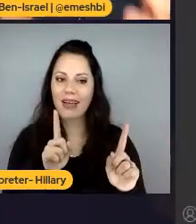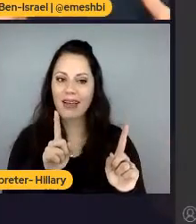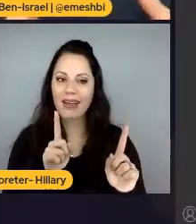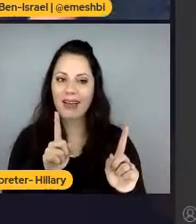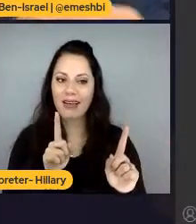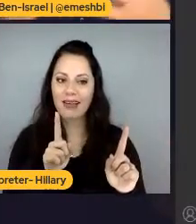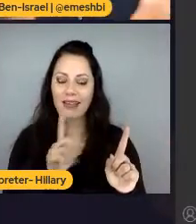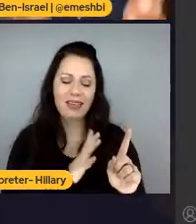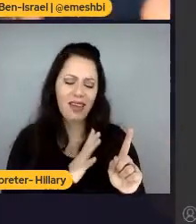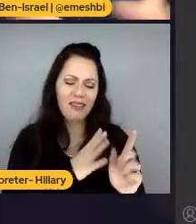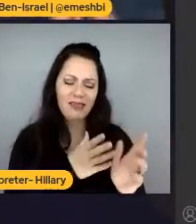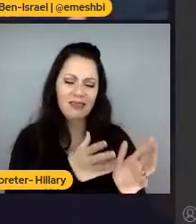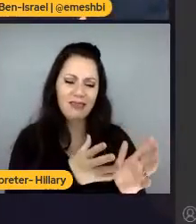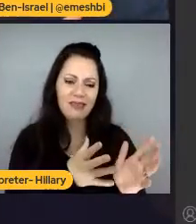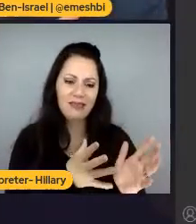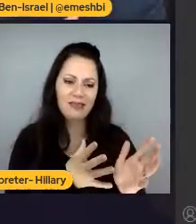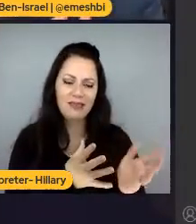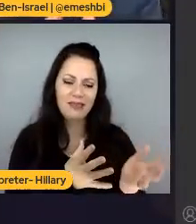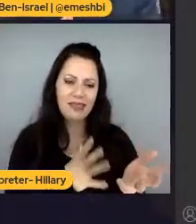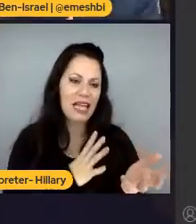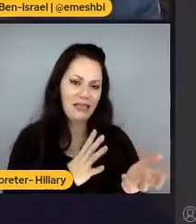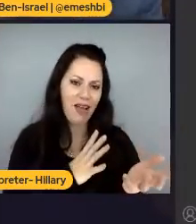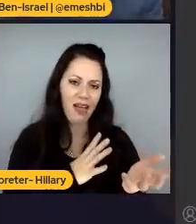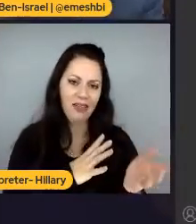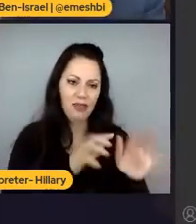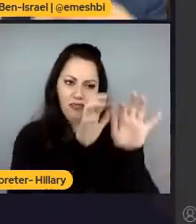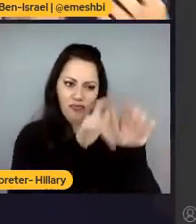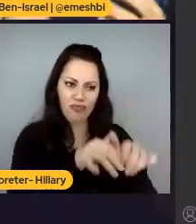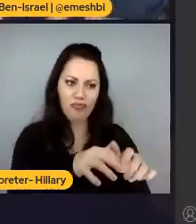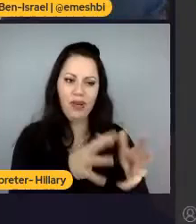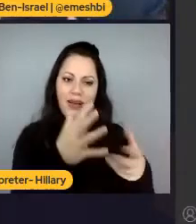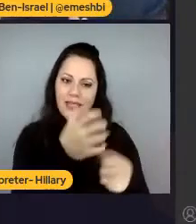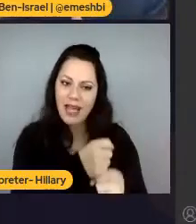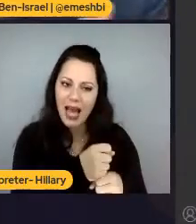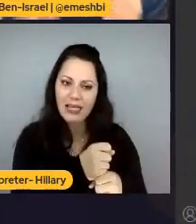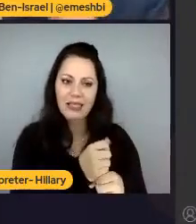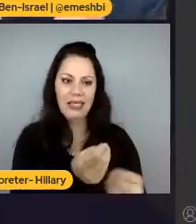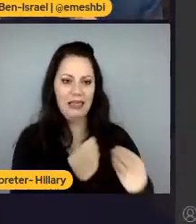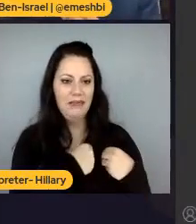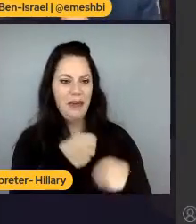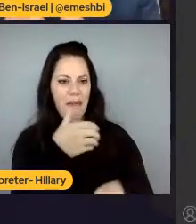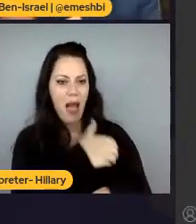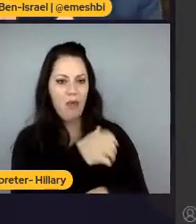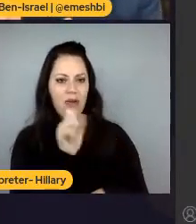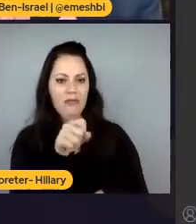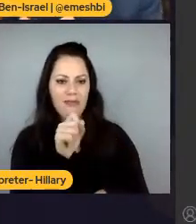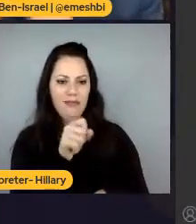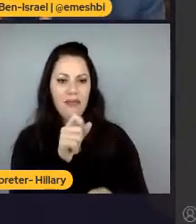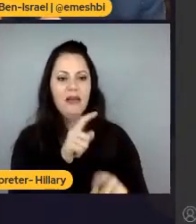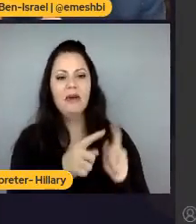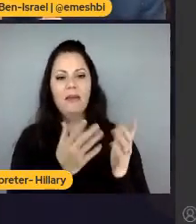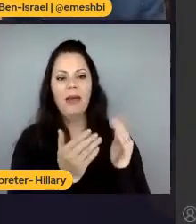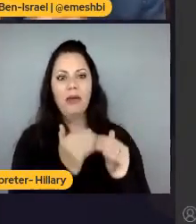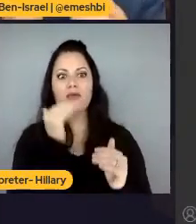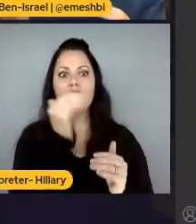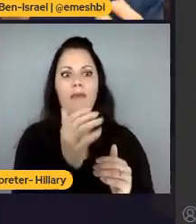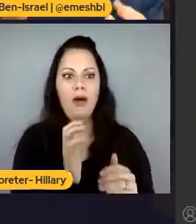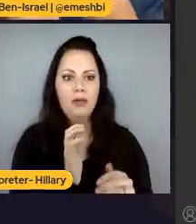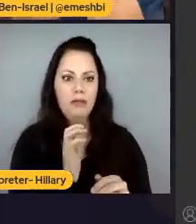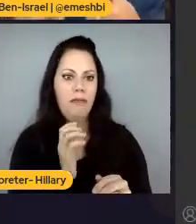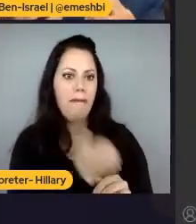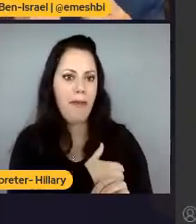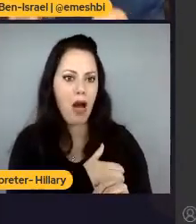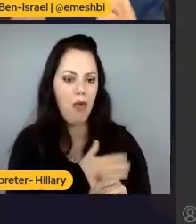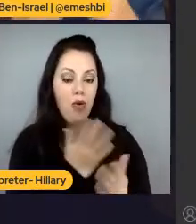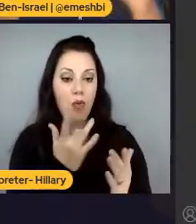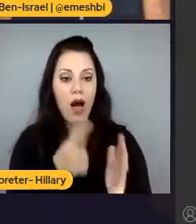and that's okay. It's actually a really concise definition, and it gives me a lot of power. But maybe it actually gives me a little bit too much power, because